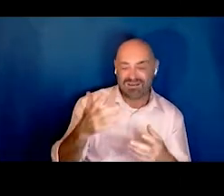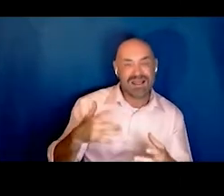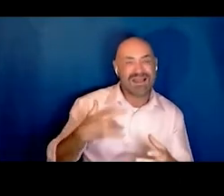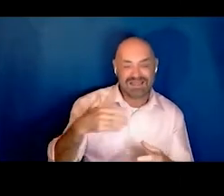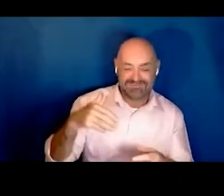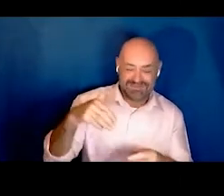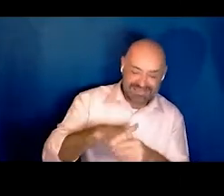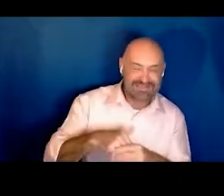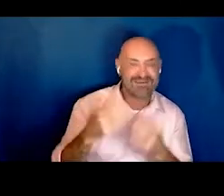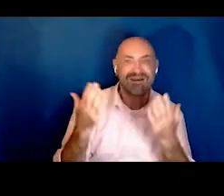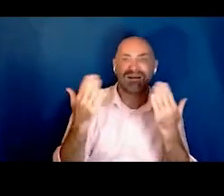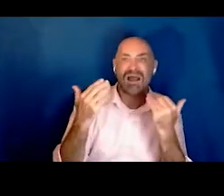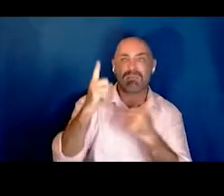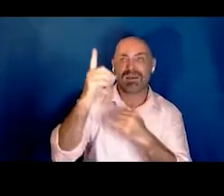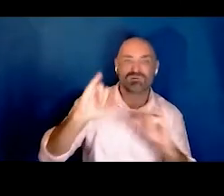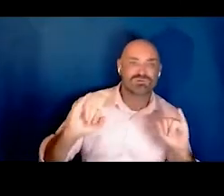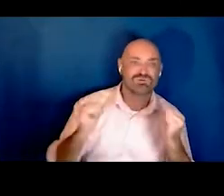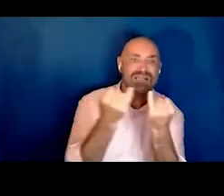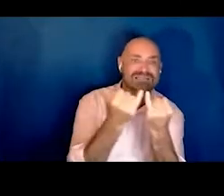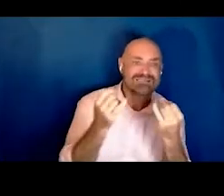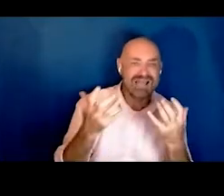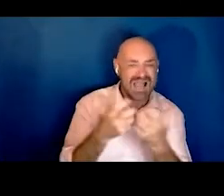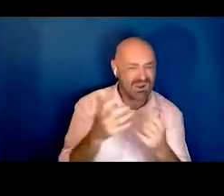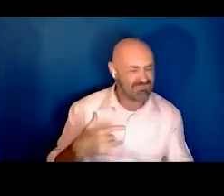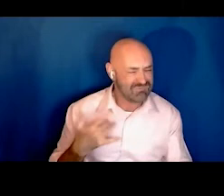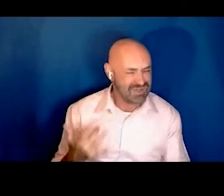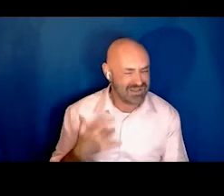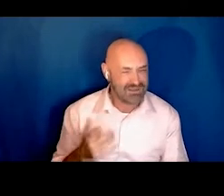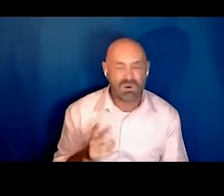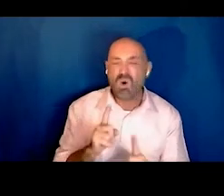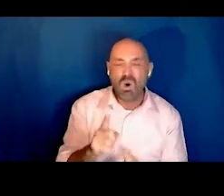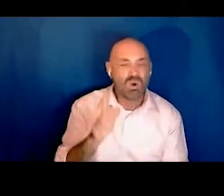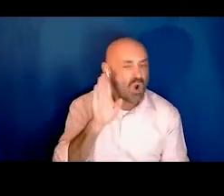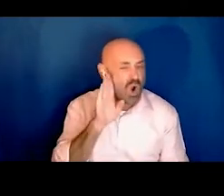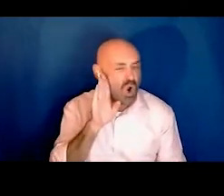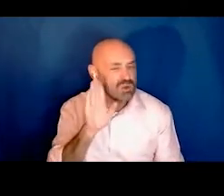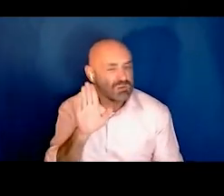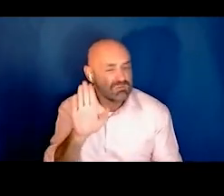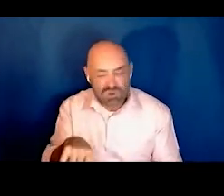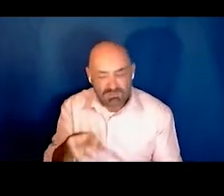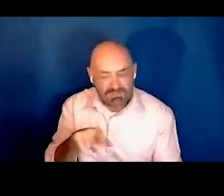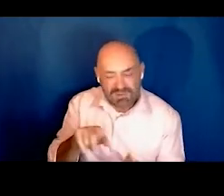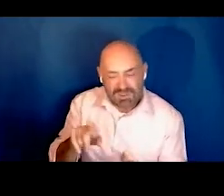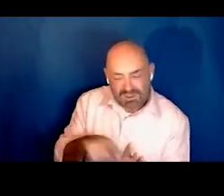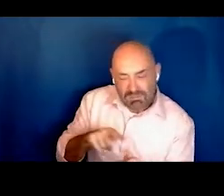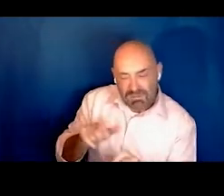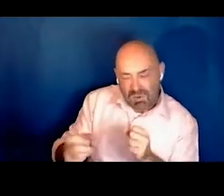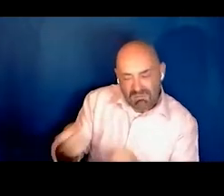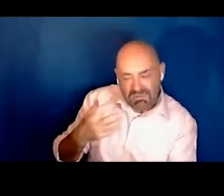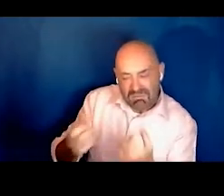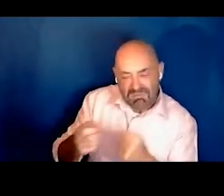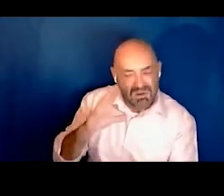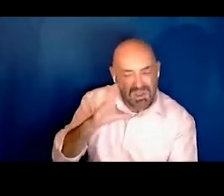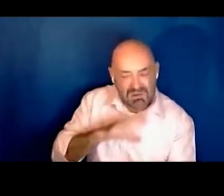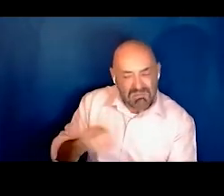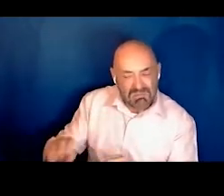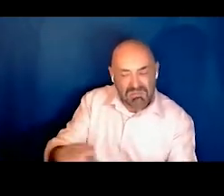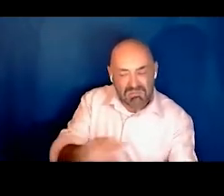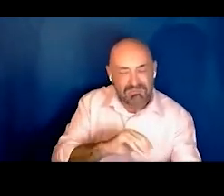through the climate crisis make you feel, or perhaps what you've heard from children and young people you're working with?